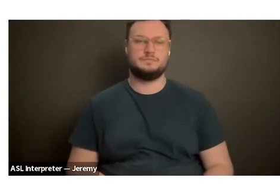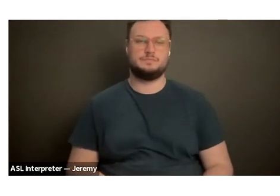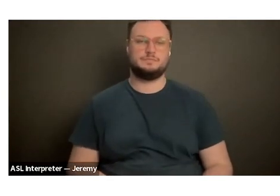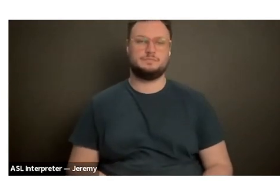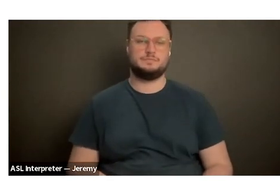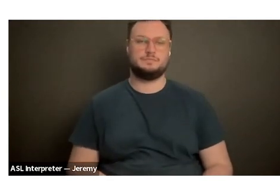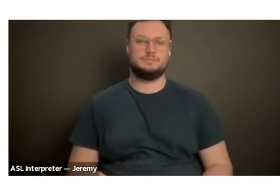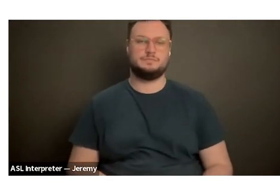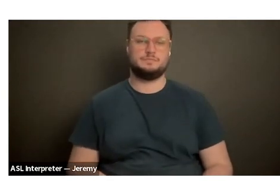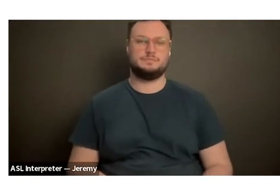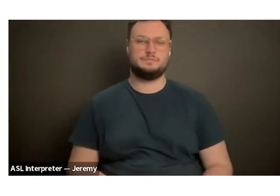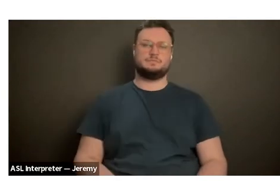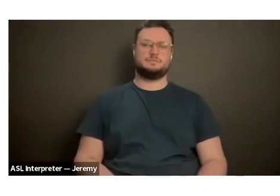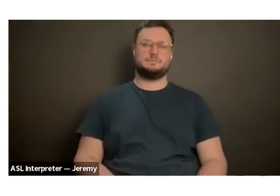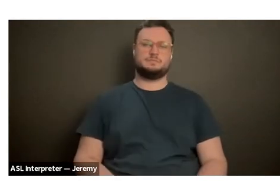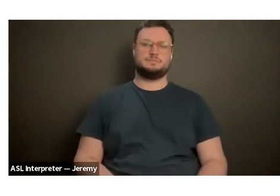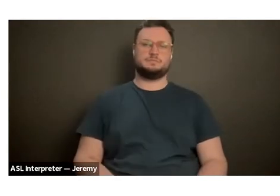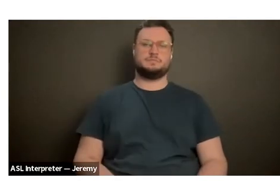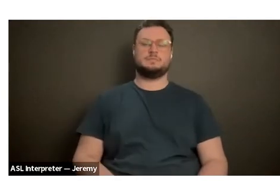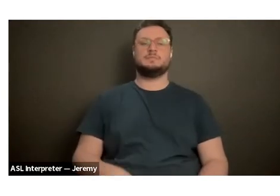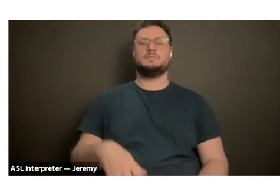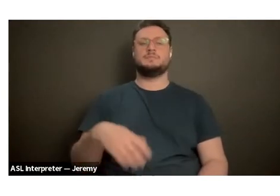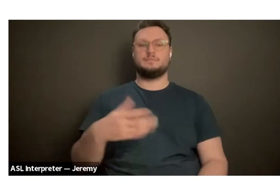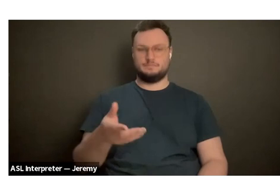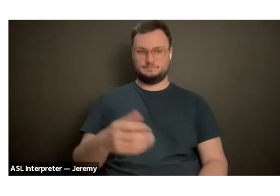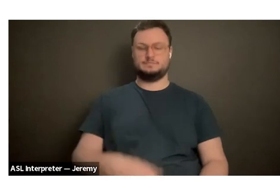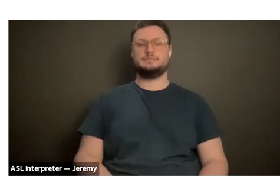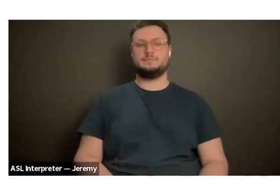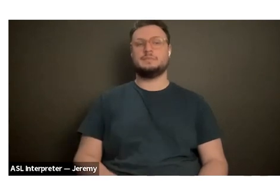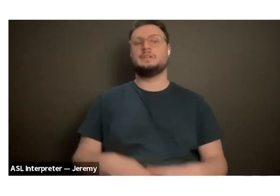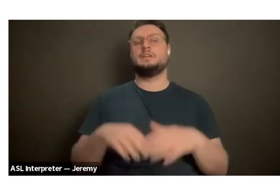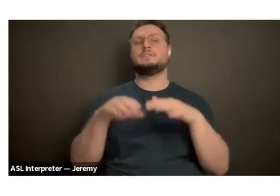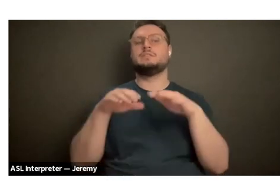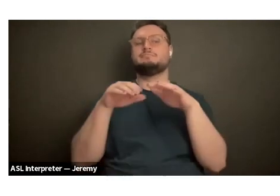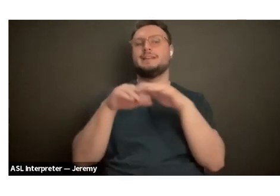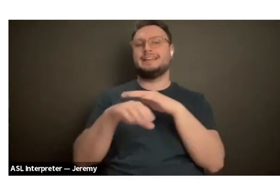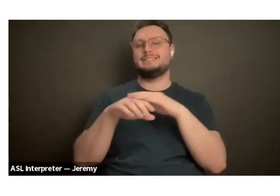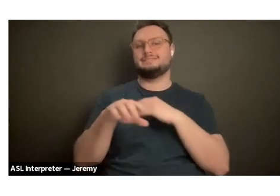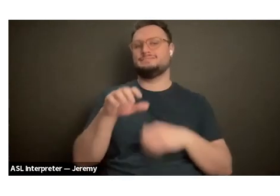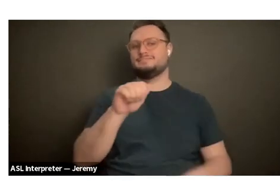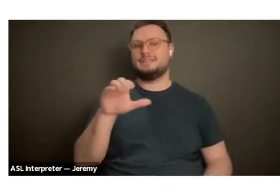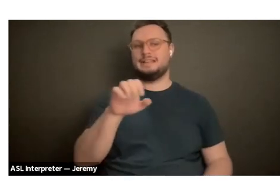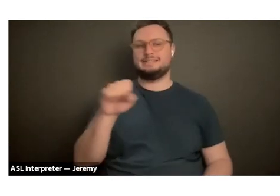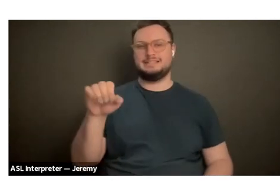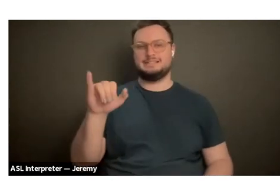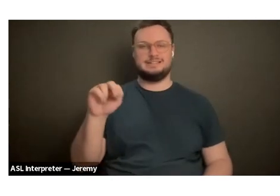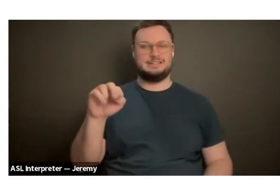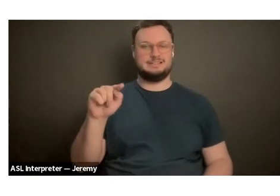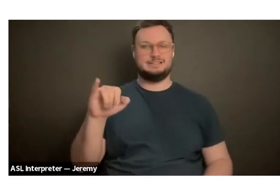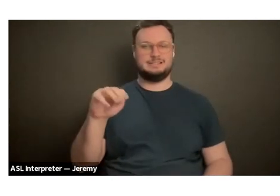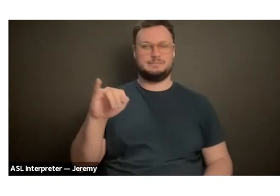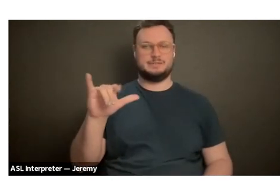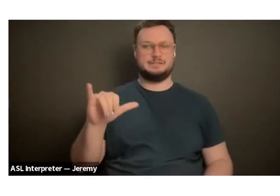access intimacy as defined by Fingers. Open quote. Access intimacy is